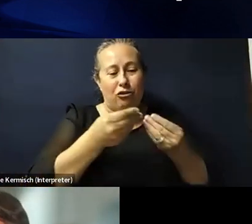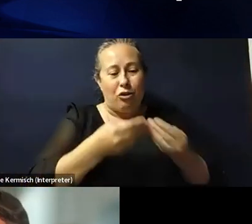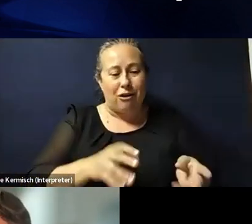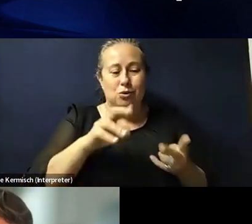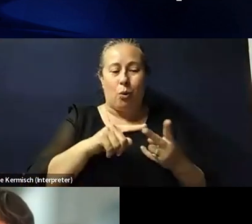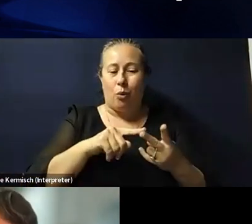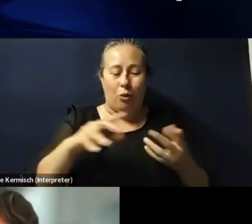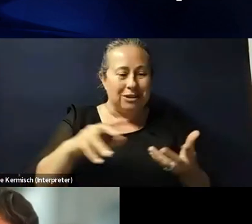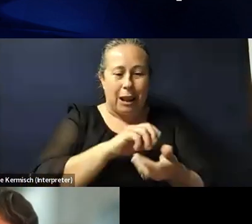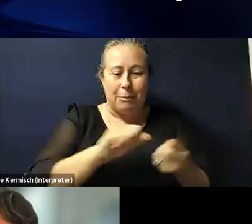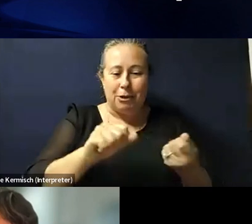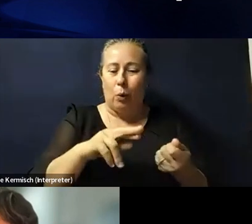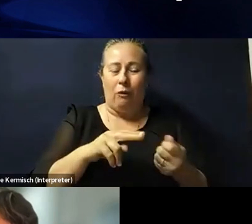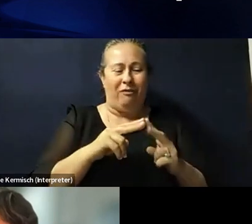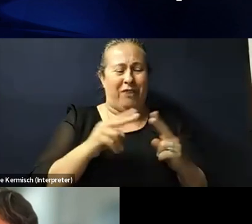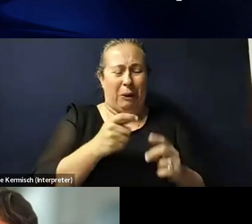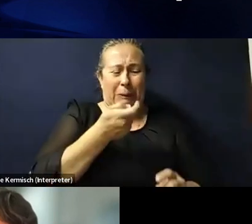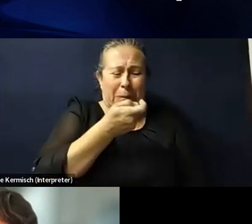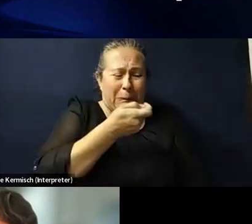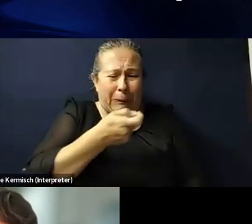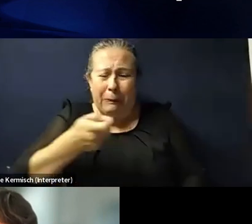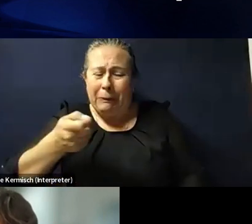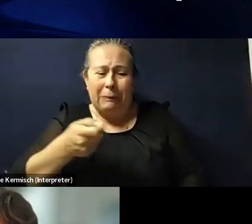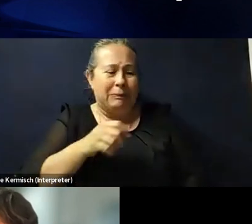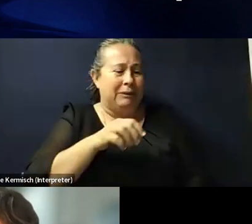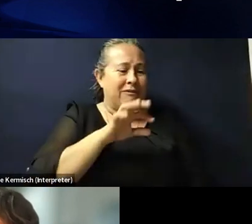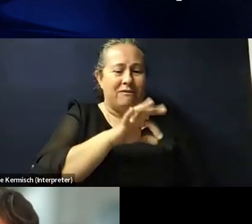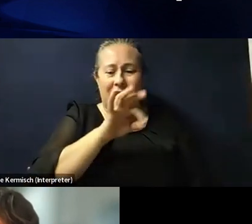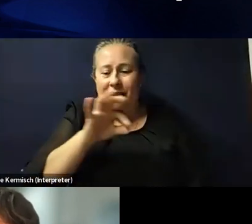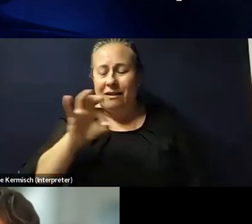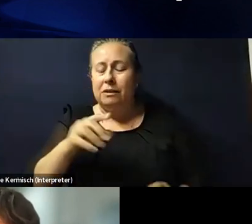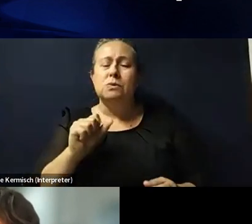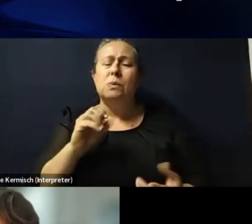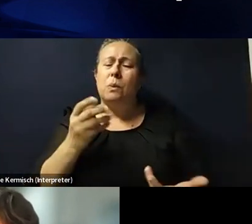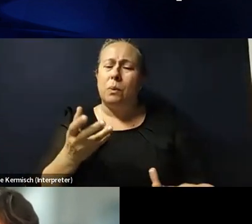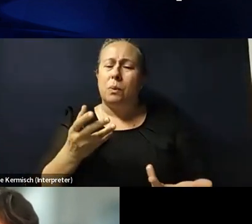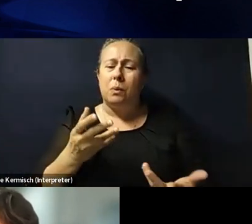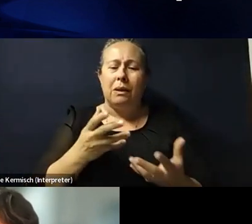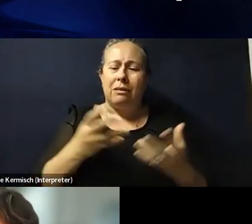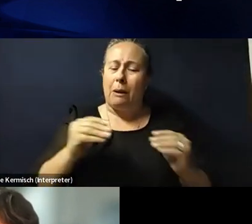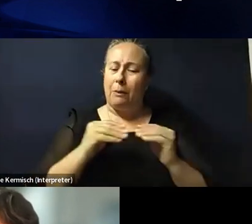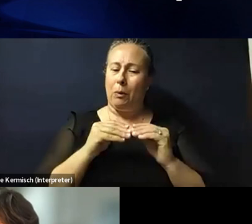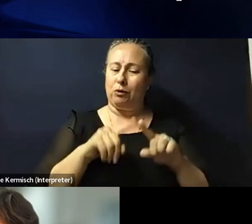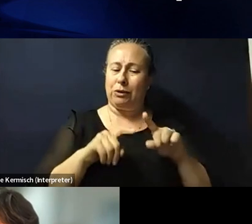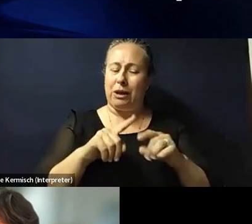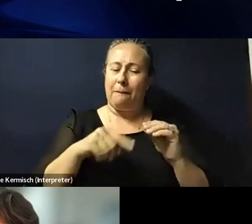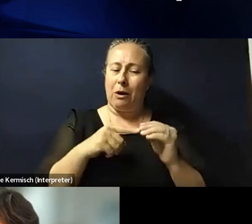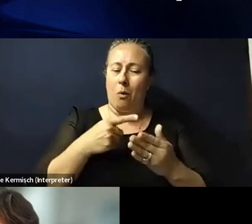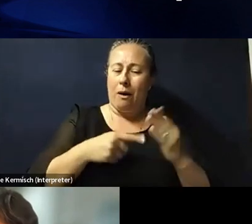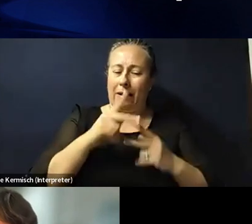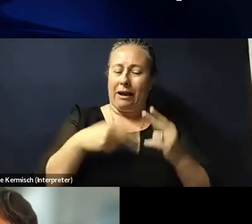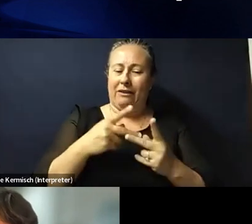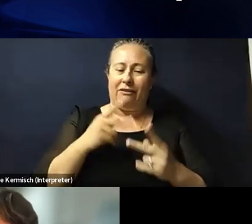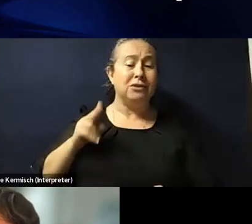very fragmented. So I think it brings even more questions about the kind of history we value